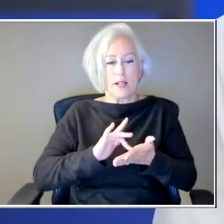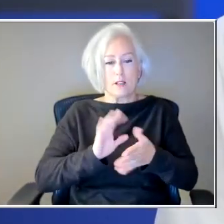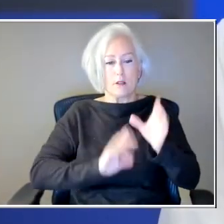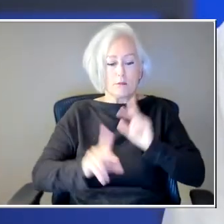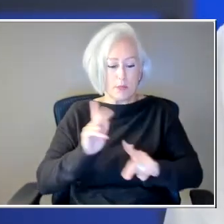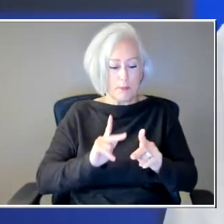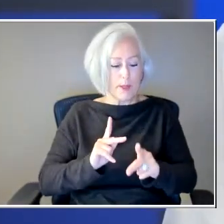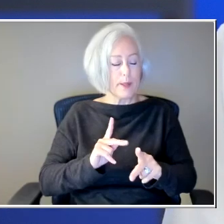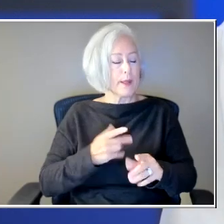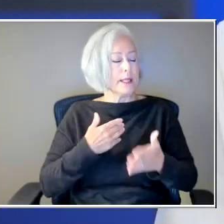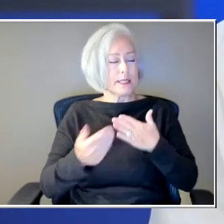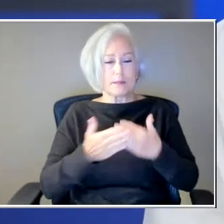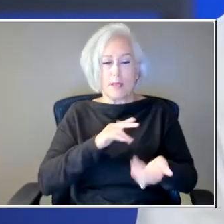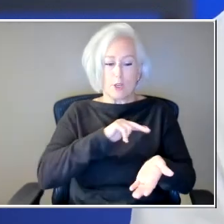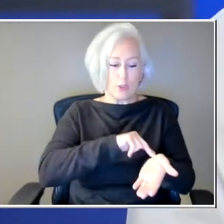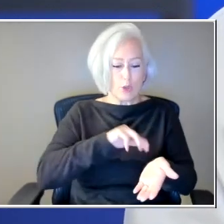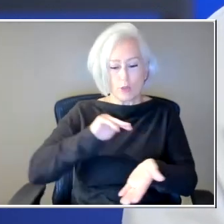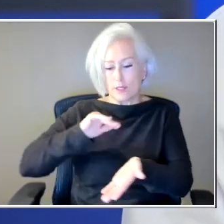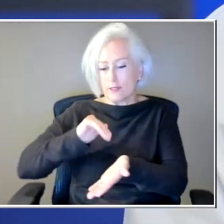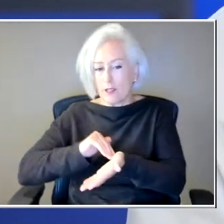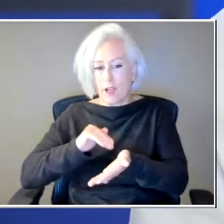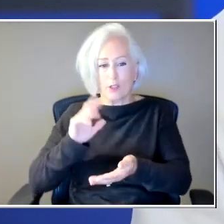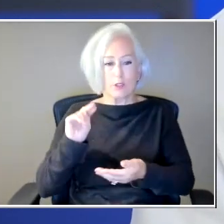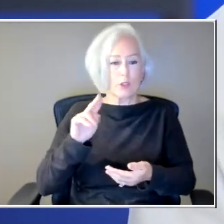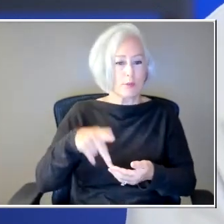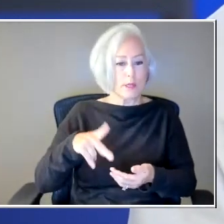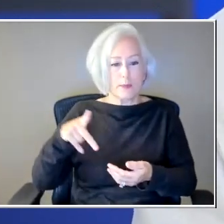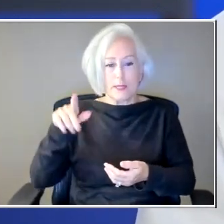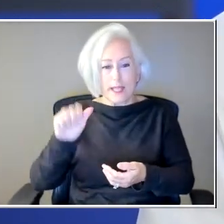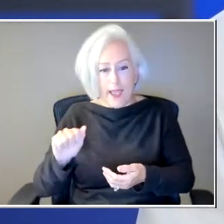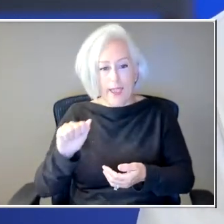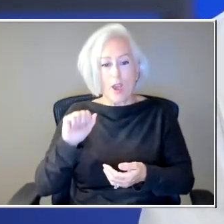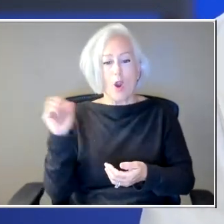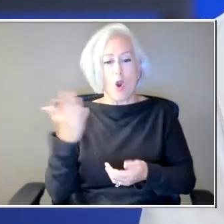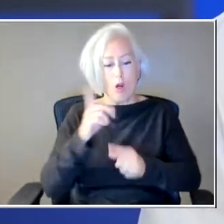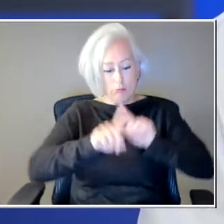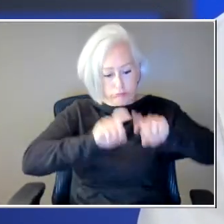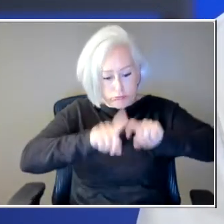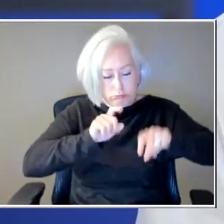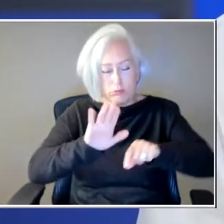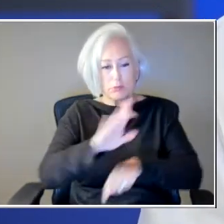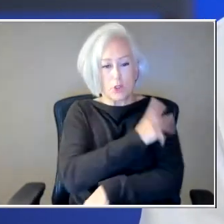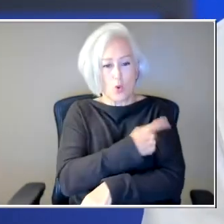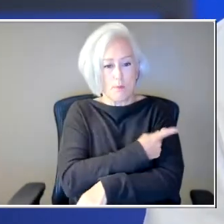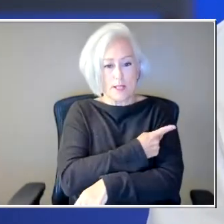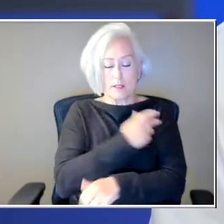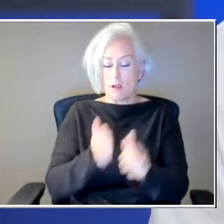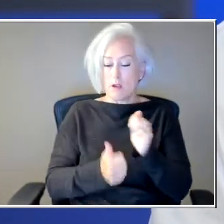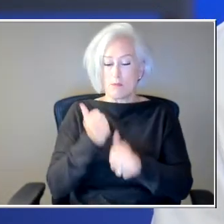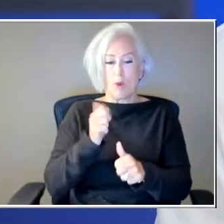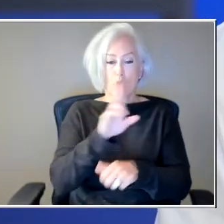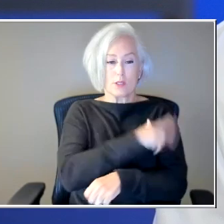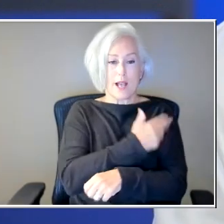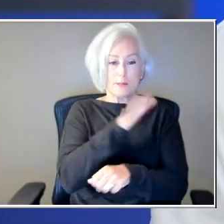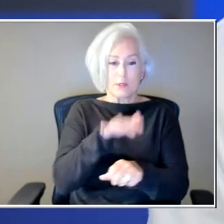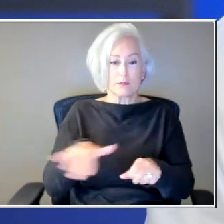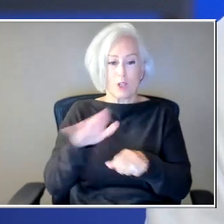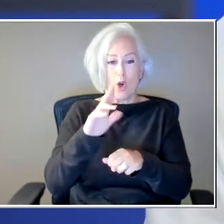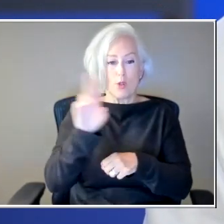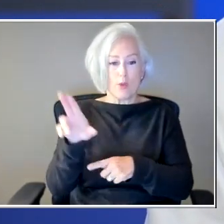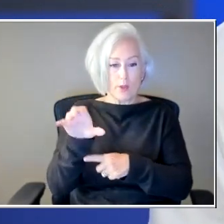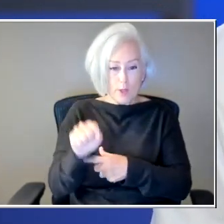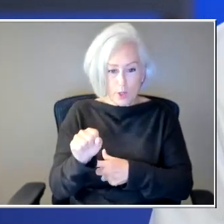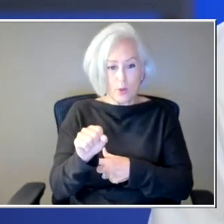doctors, NPs, PAs. And second is at KU and most other hospitals in the country, now we have a policy that any new